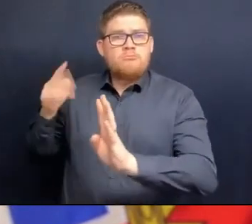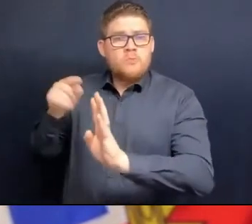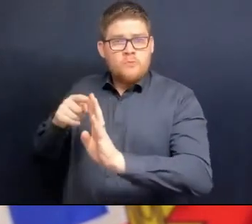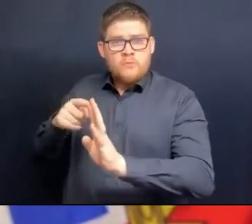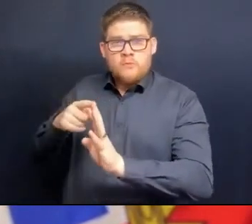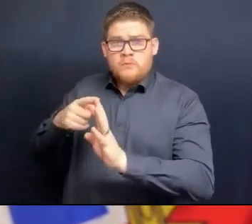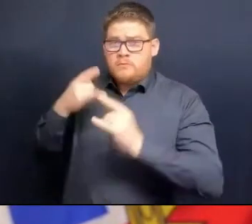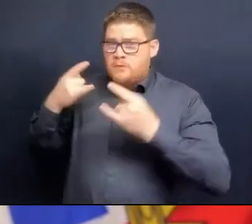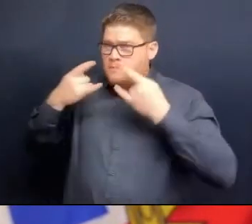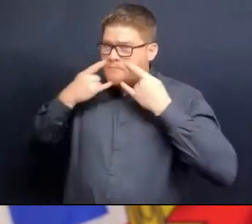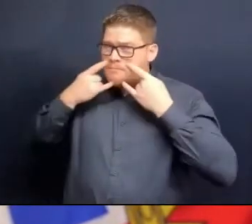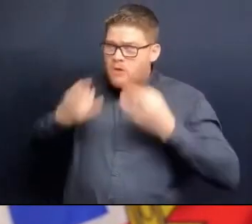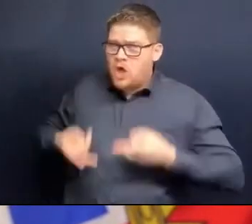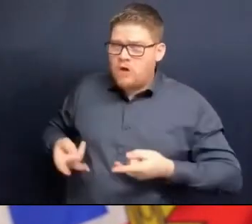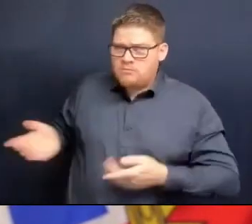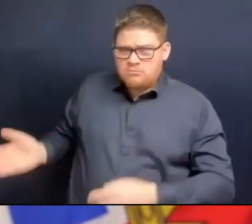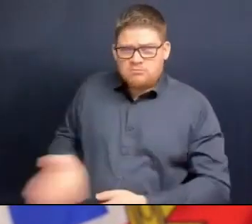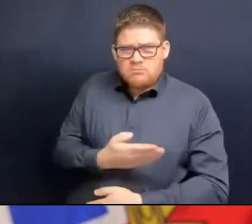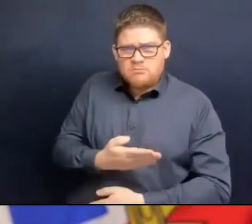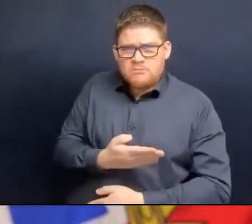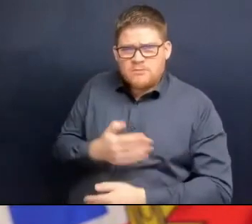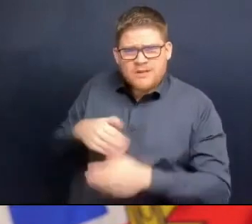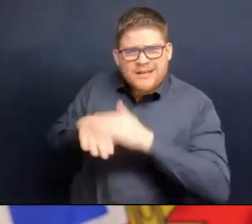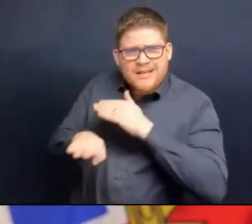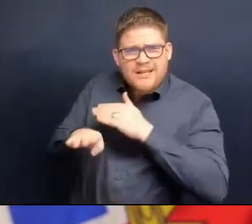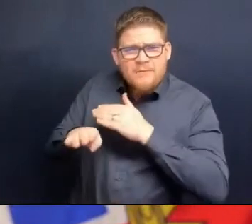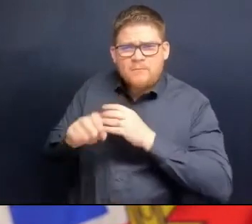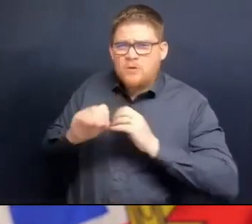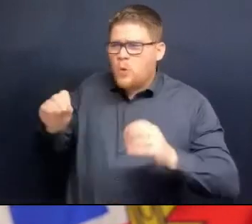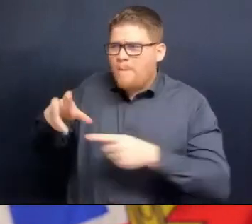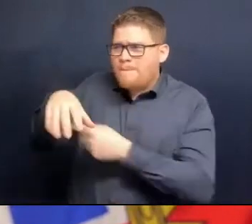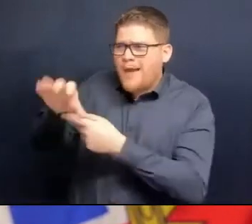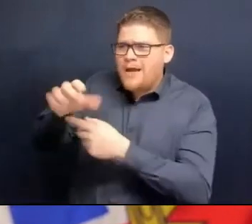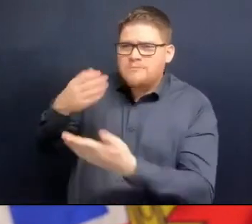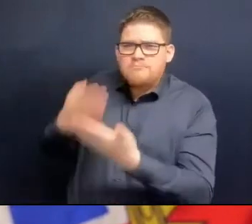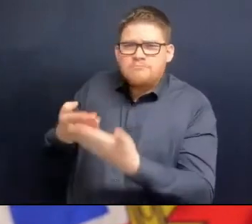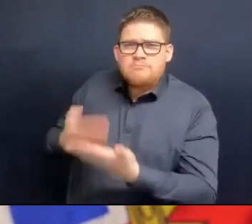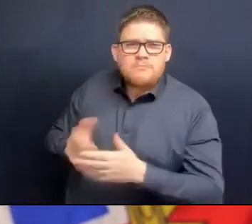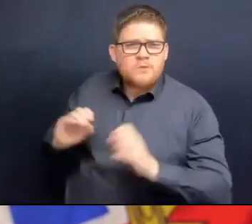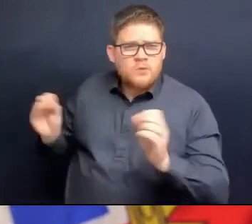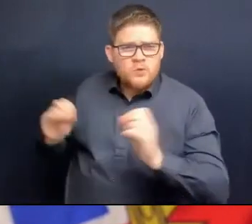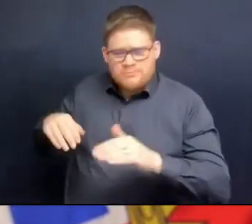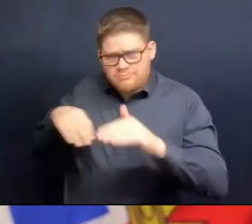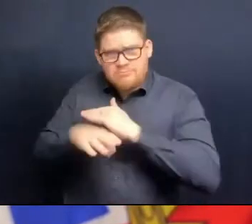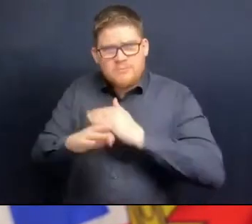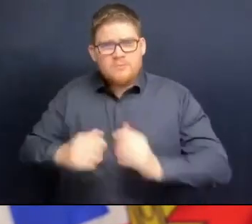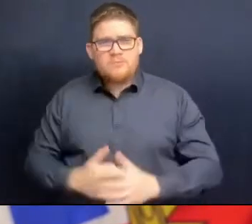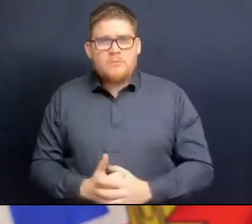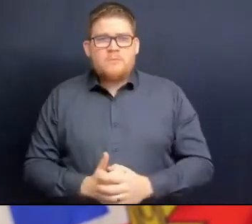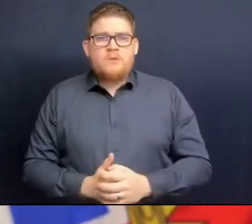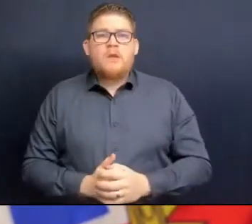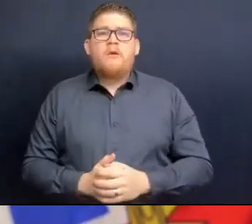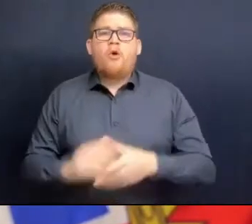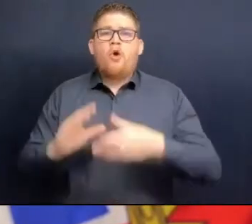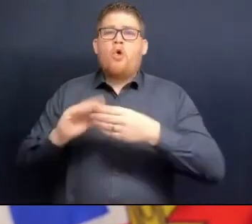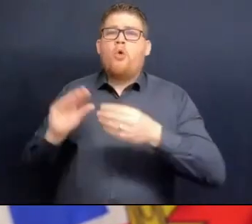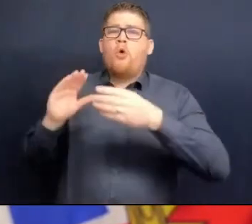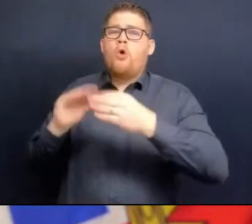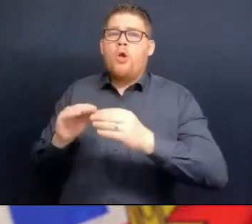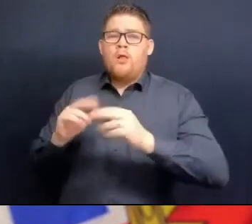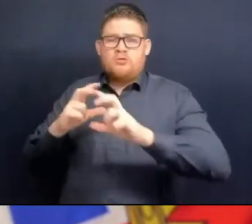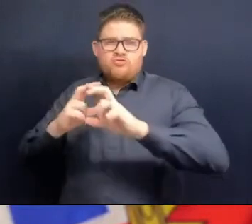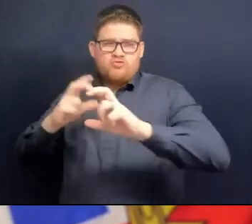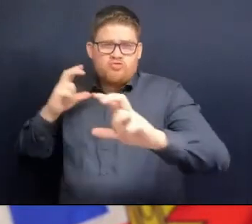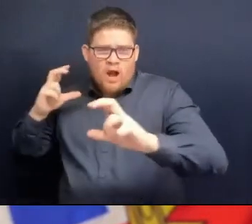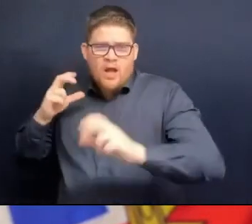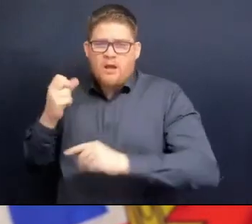off at the door. They're also not checking vaccine passports. And posting several messages about freedom and,